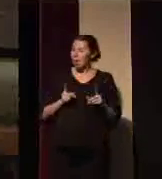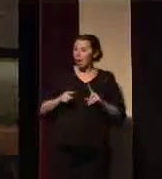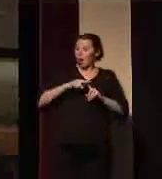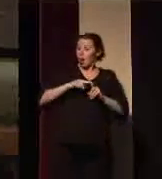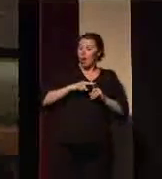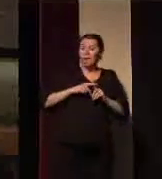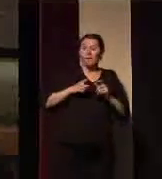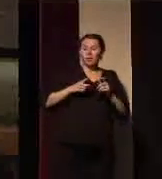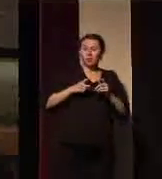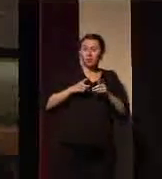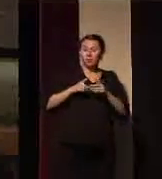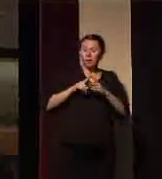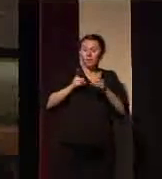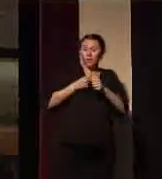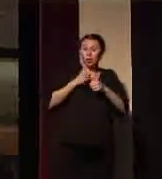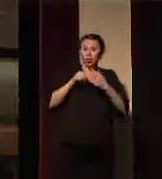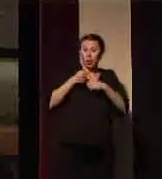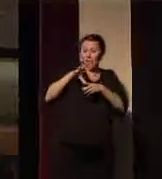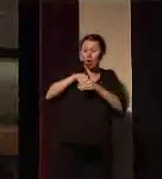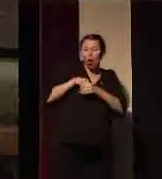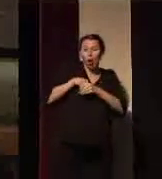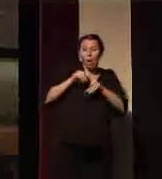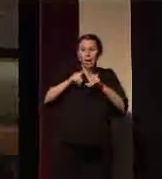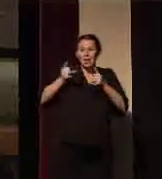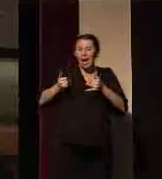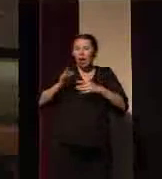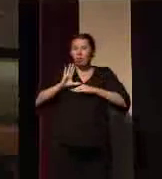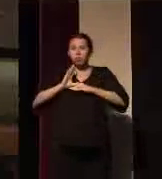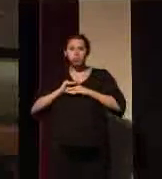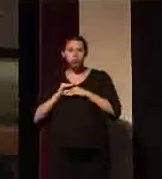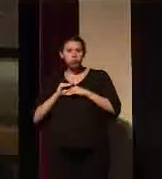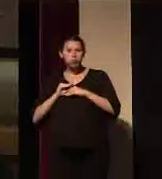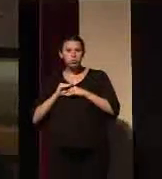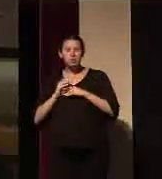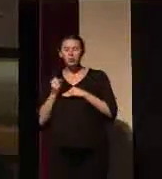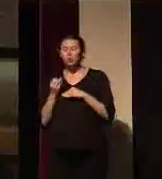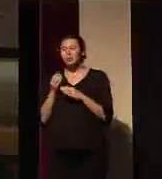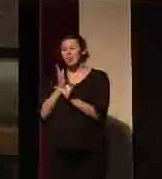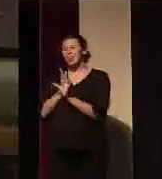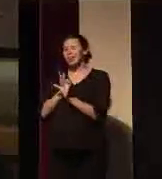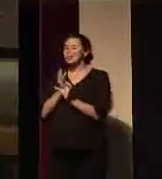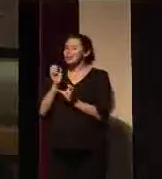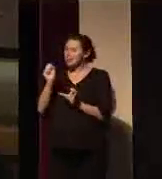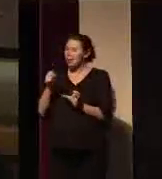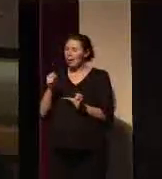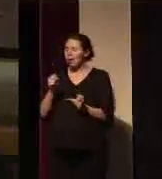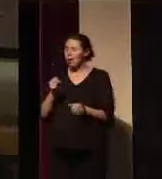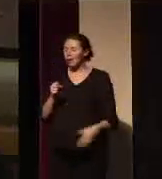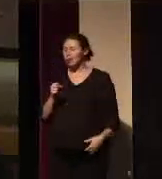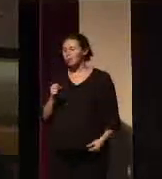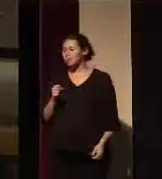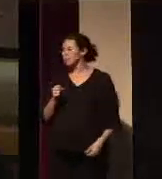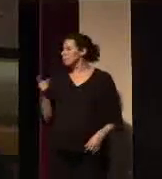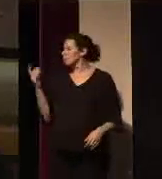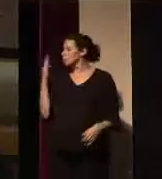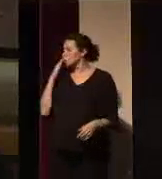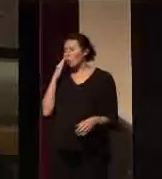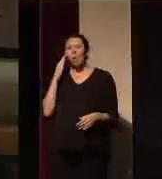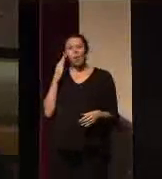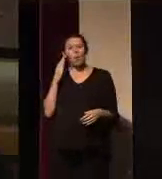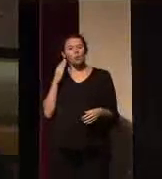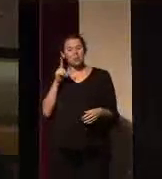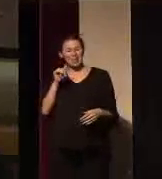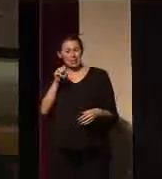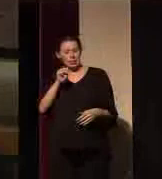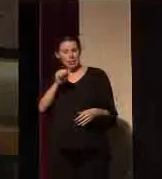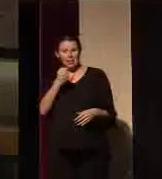his involvement. So from a psychological standpoint, I think it's very negative. You know, I'm a bit of a contrarian when it comes to Eric Holder. I think he's done some good